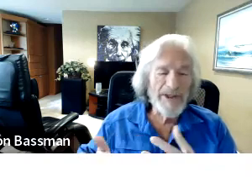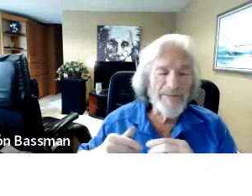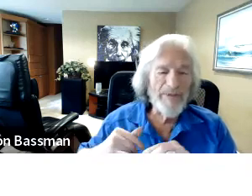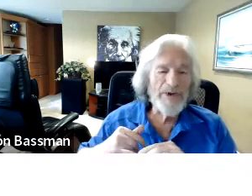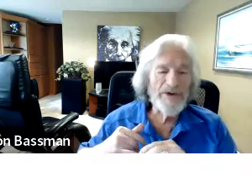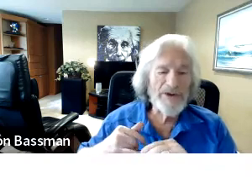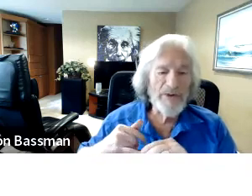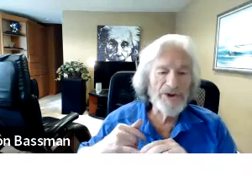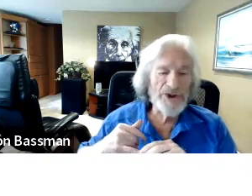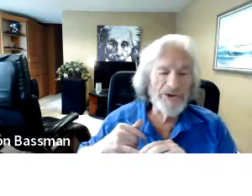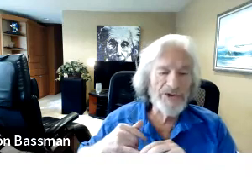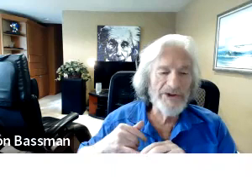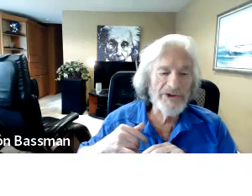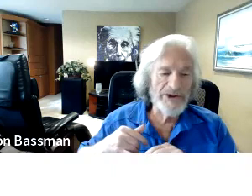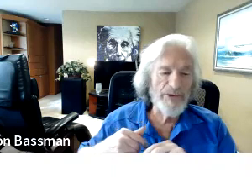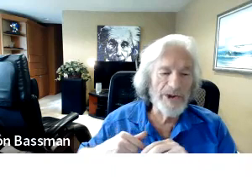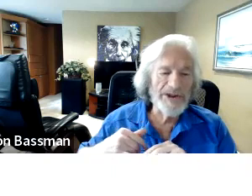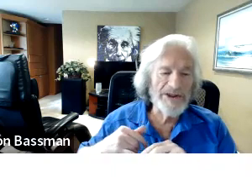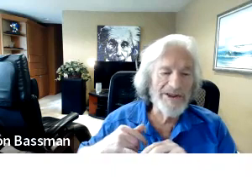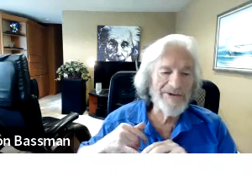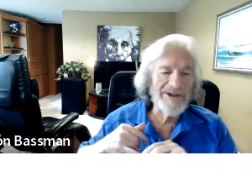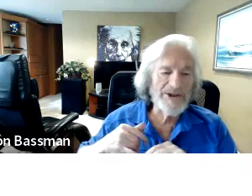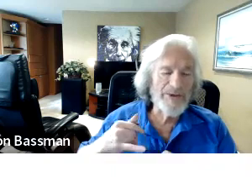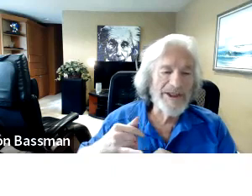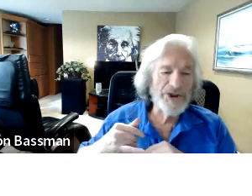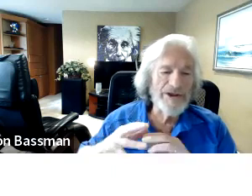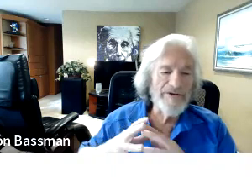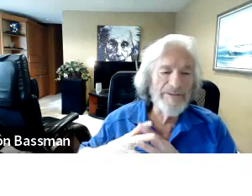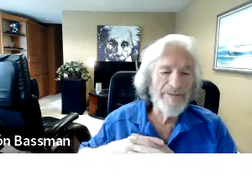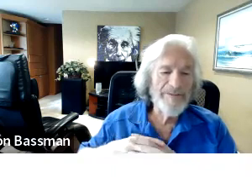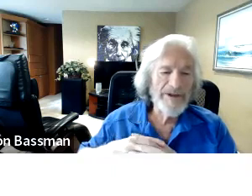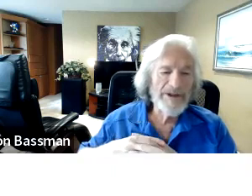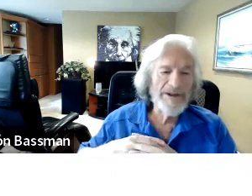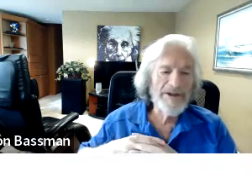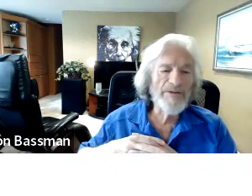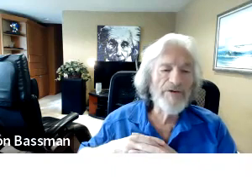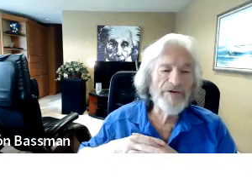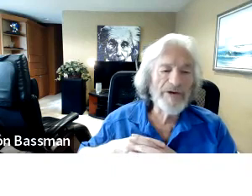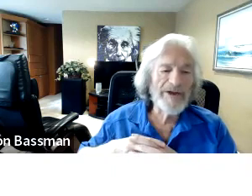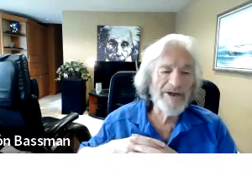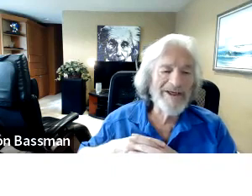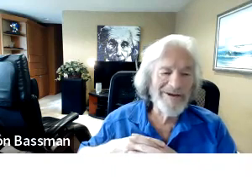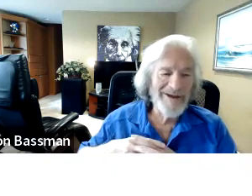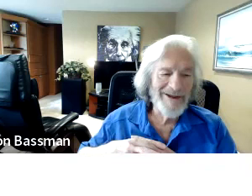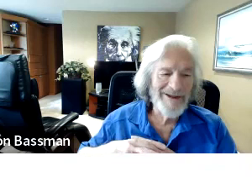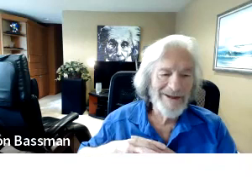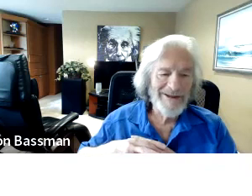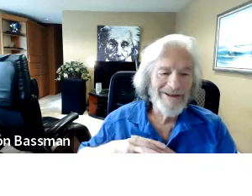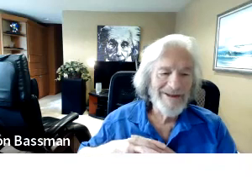PowerPoints coming up with Shield, because there's a more detailed explanation of it. Can you move it forward? Thank